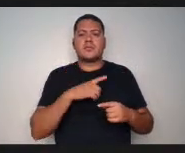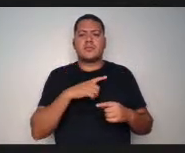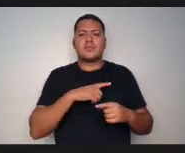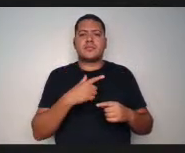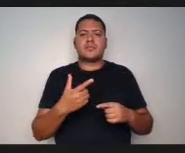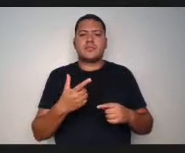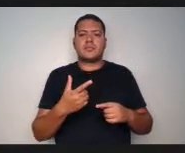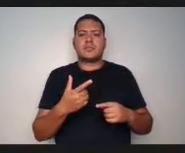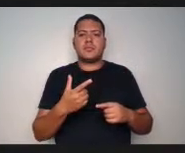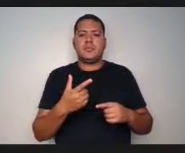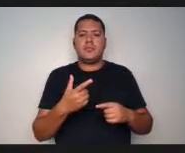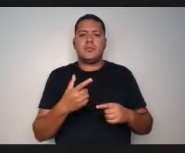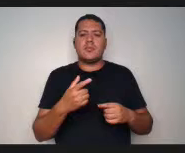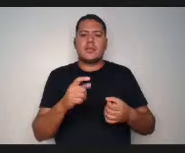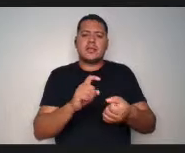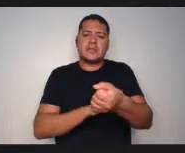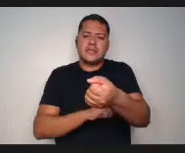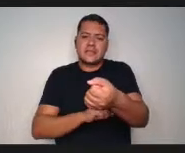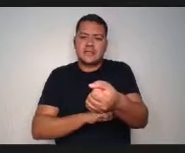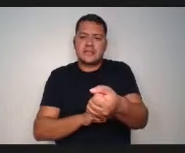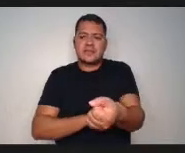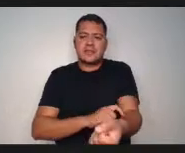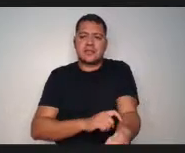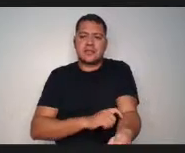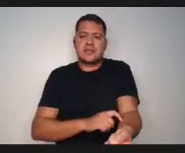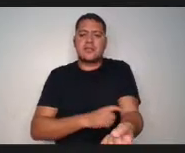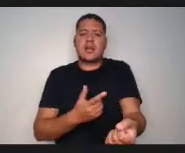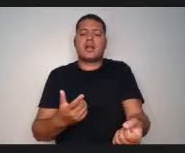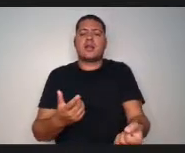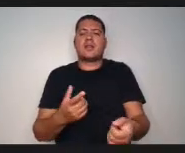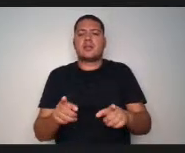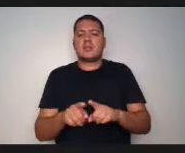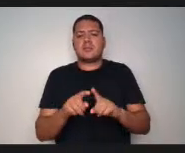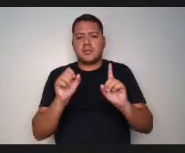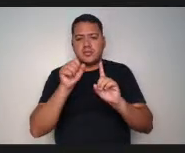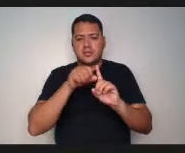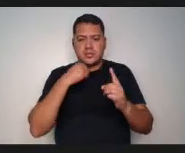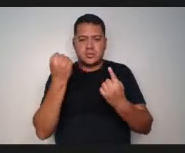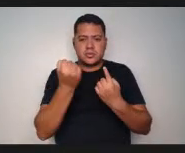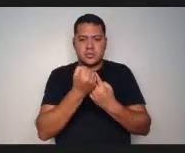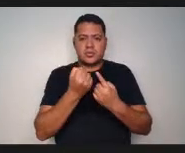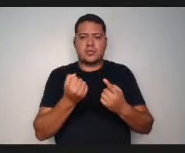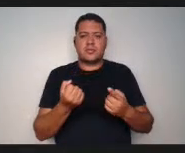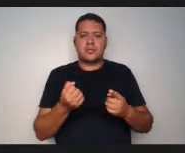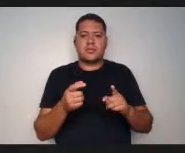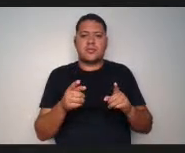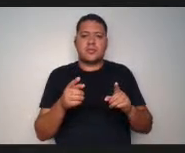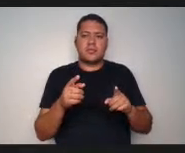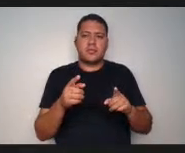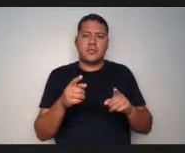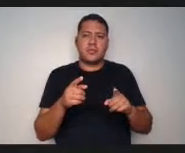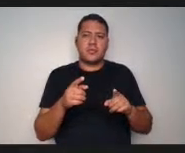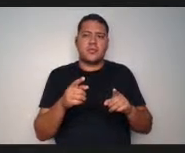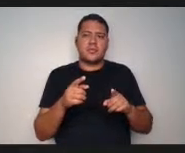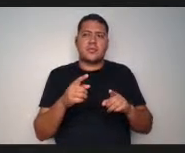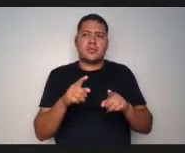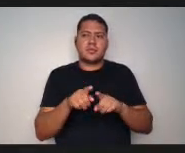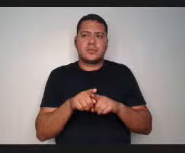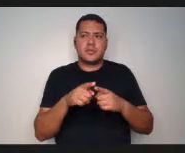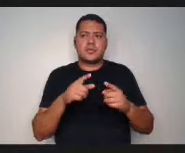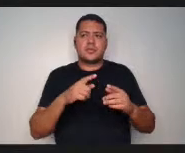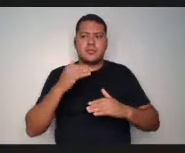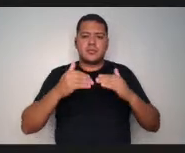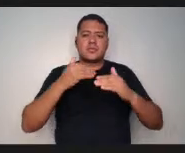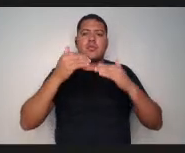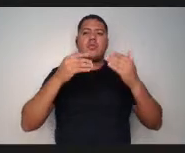developed comorbidities, hypertension, diabetes, obesity, cardiovascular disease.